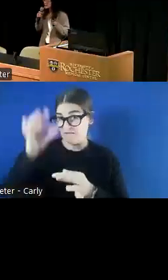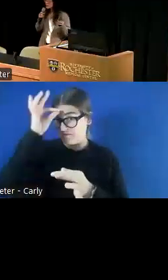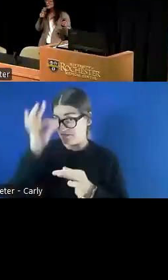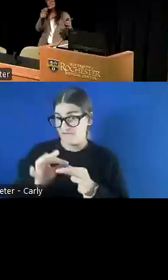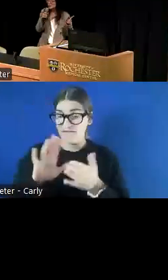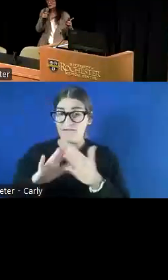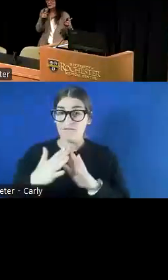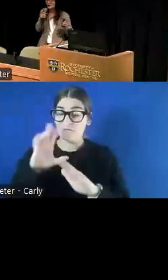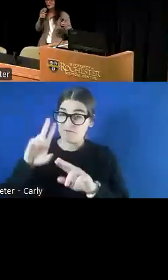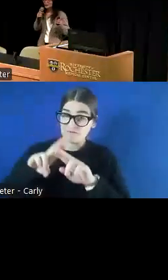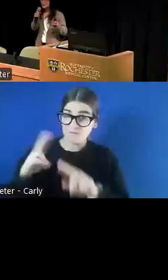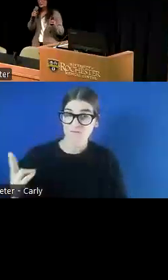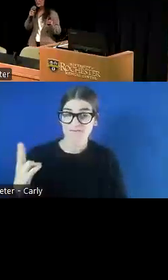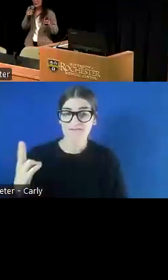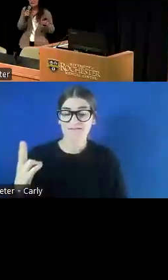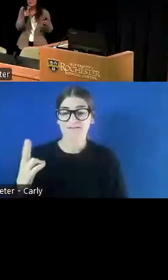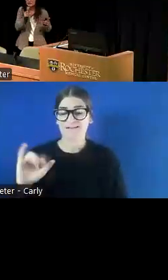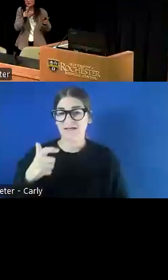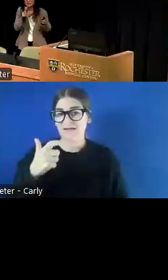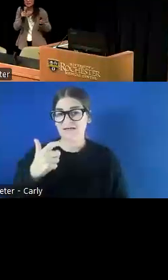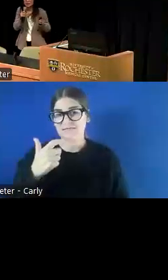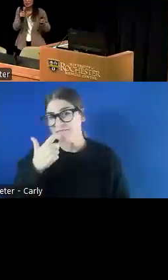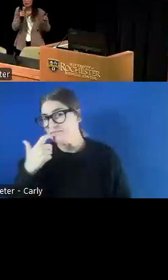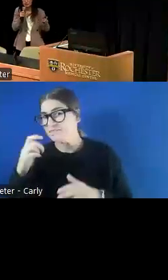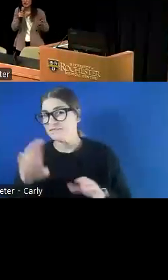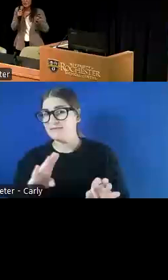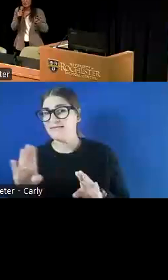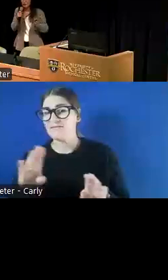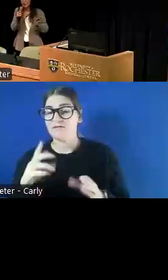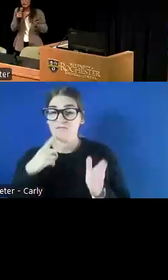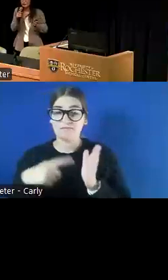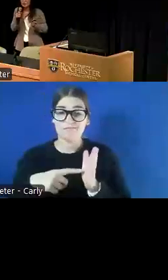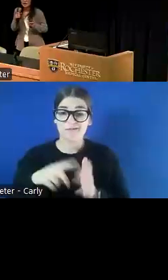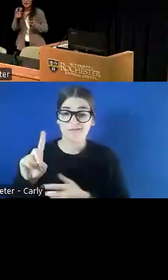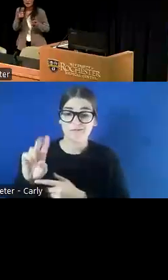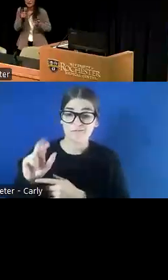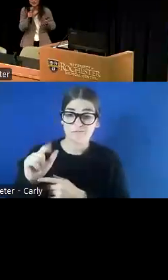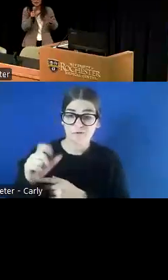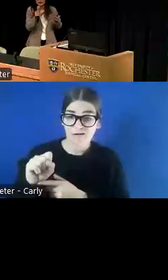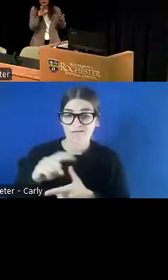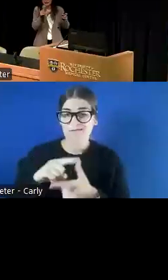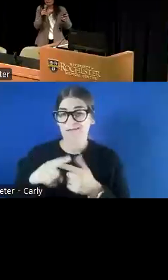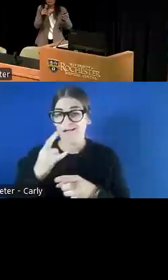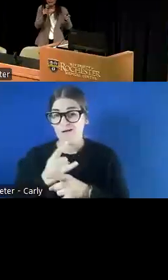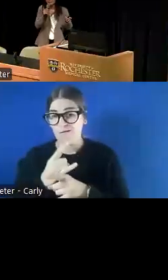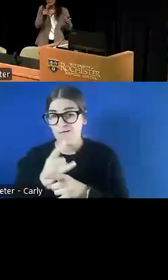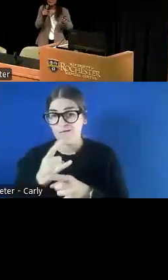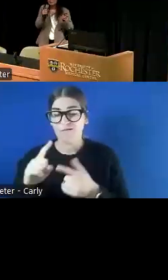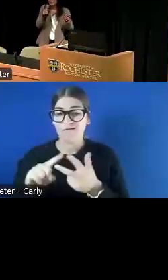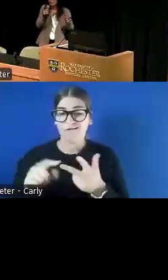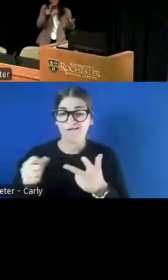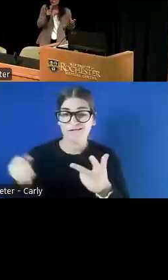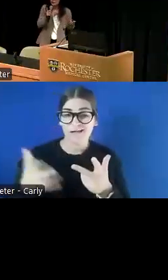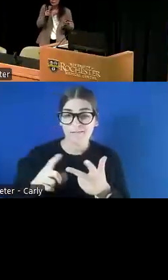can decrease those addictive behaviors like drug and alcohol use and